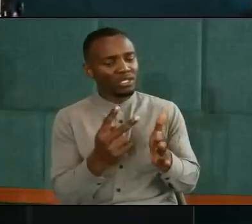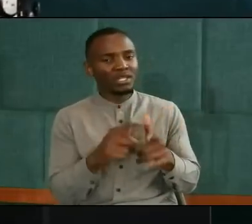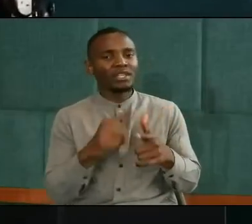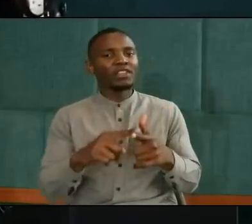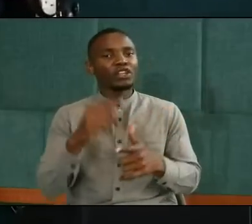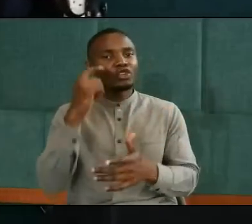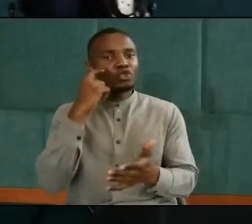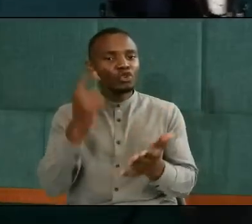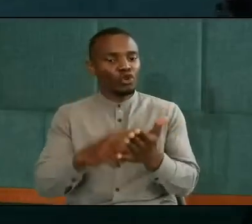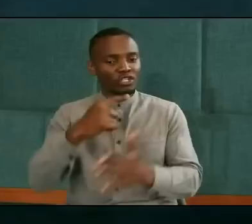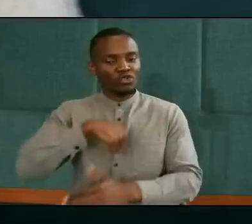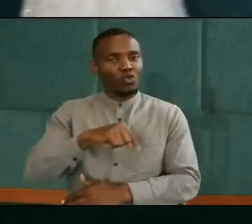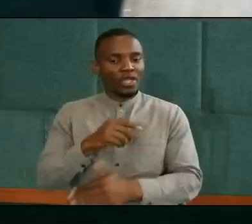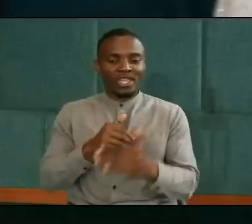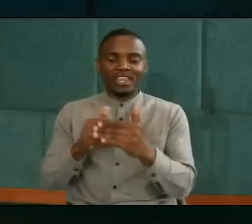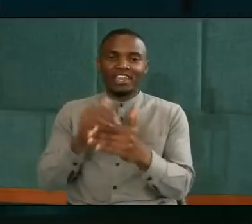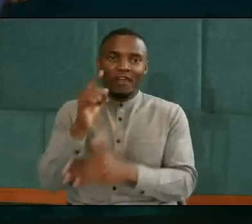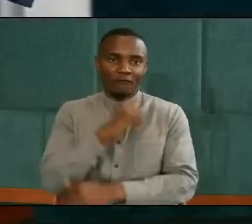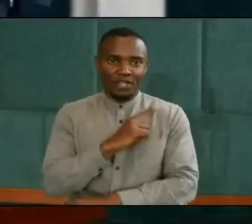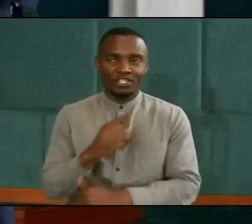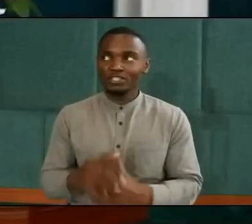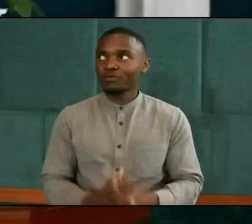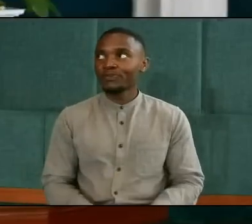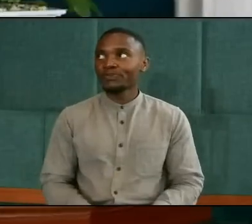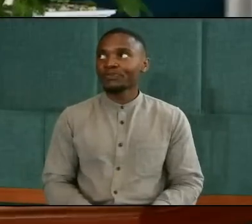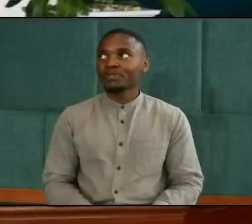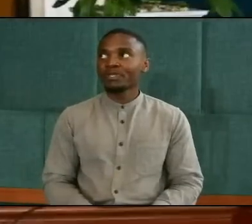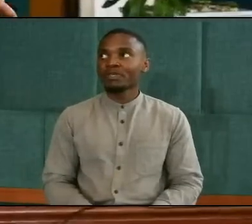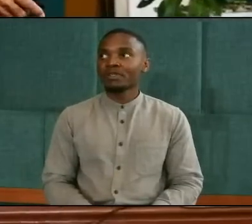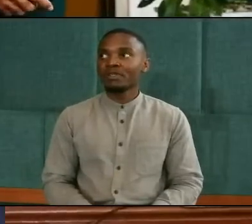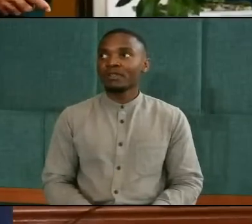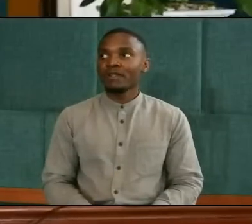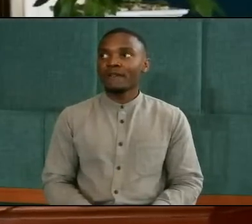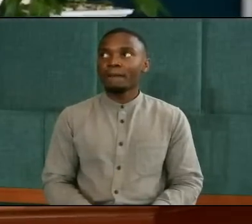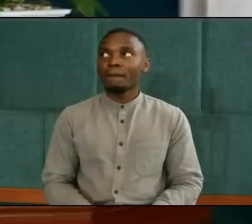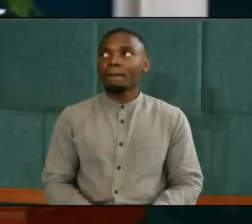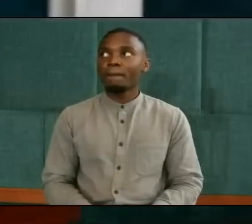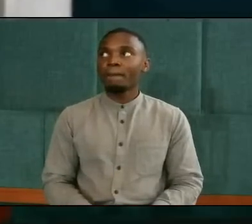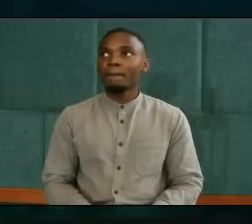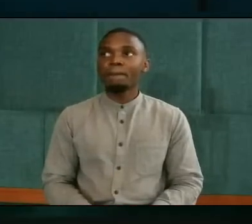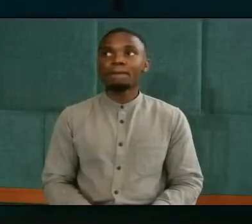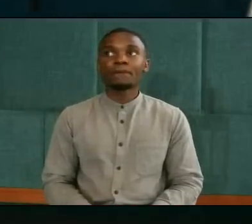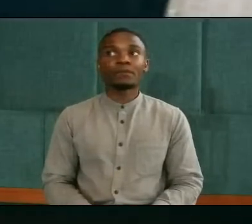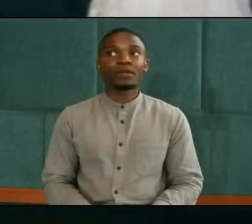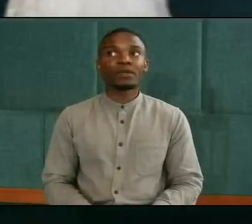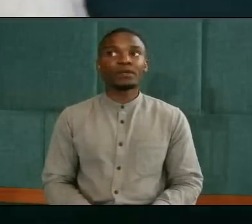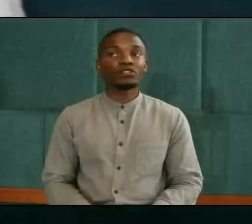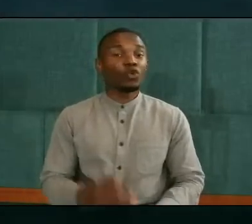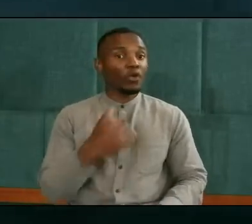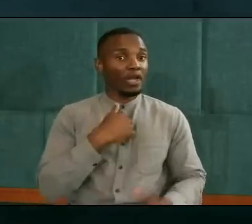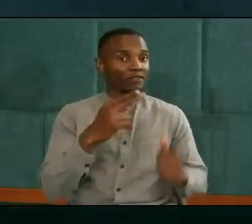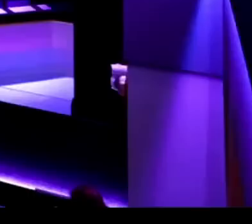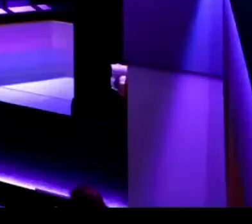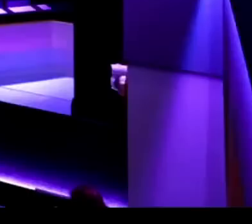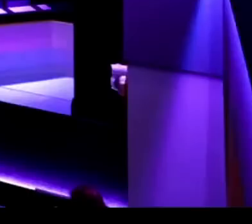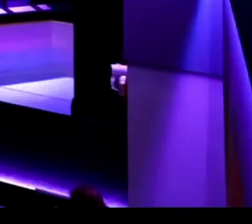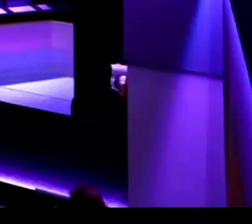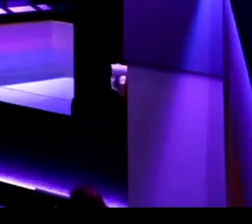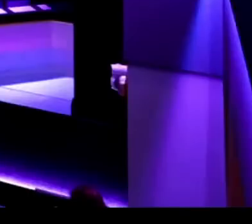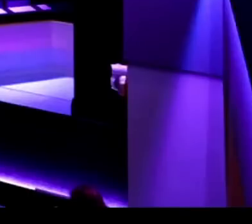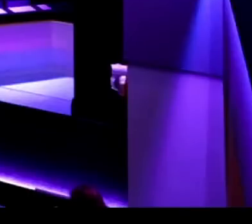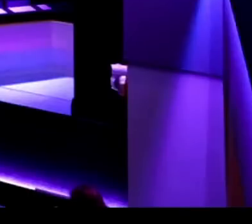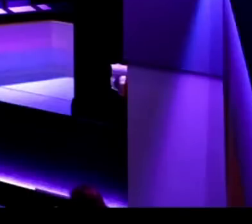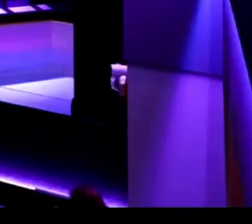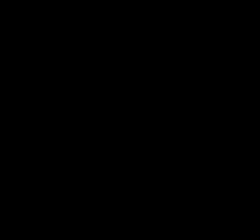end. We are Laodicea. We study that. We are Laodicea. Last church. Hey, we talk about there's 7 churches. We're the last